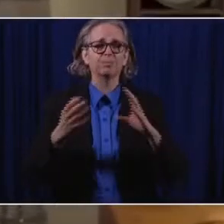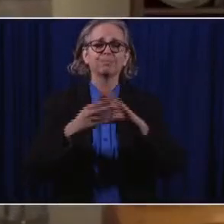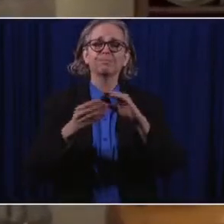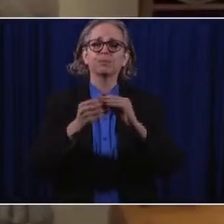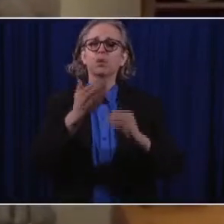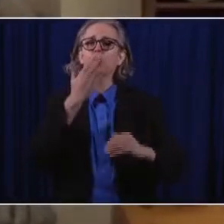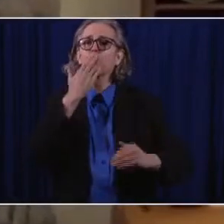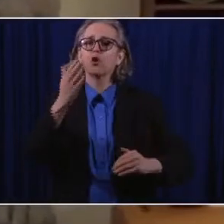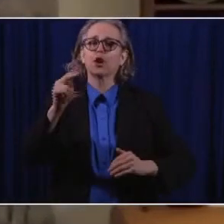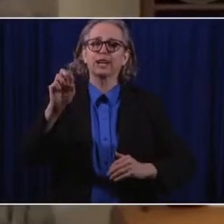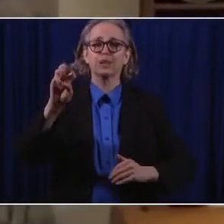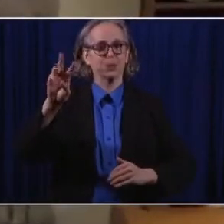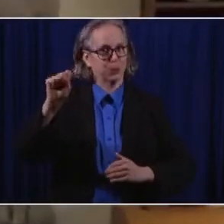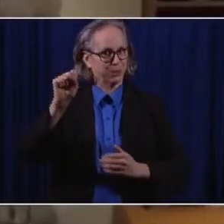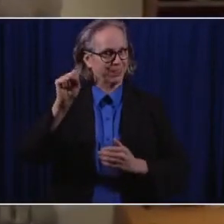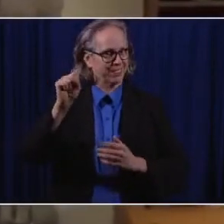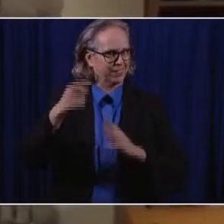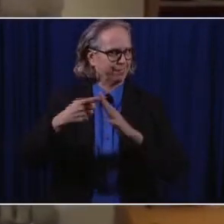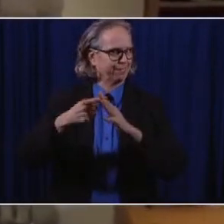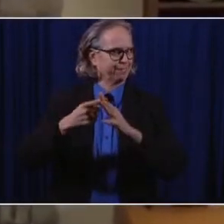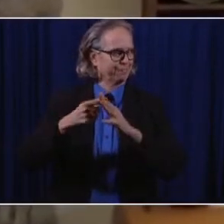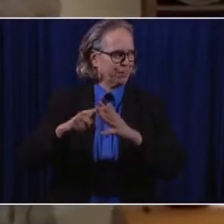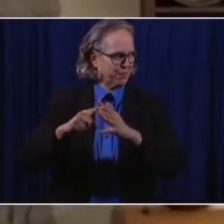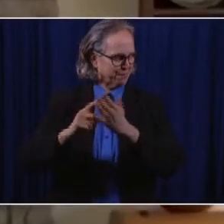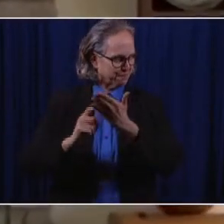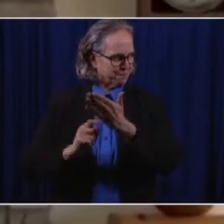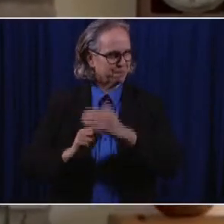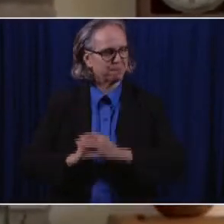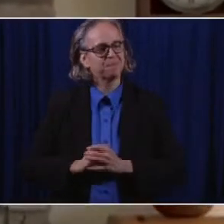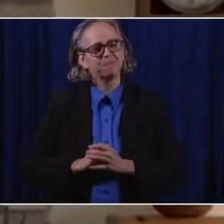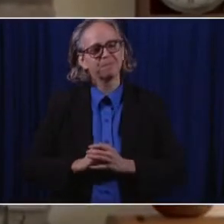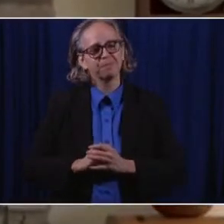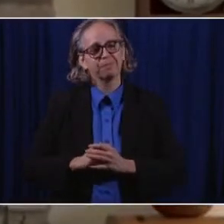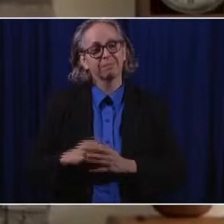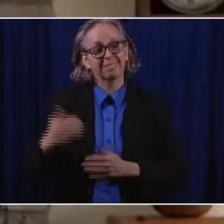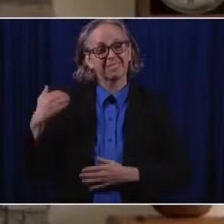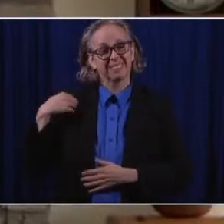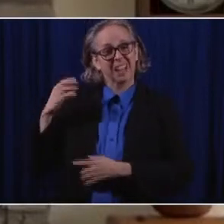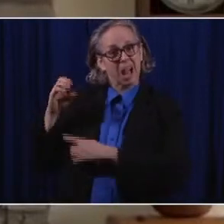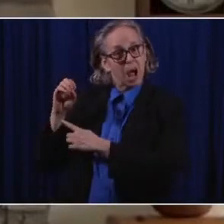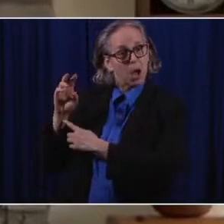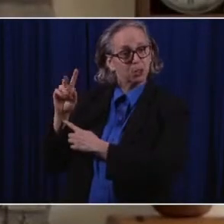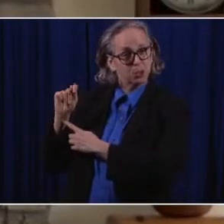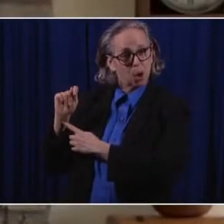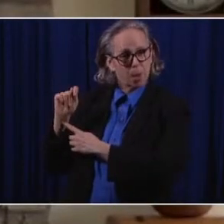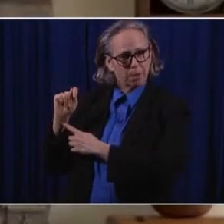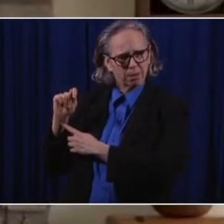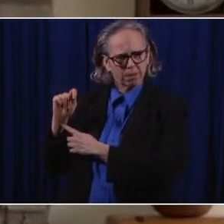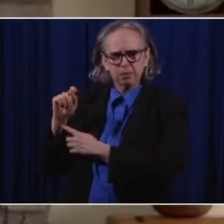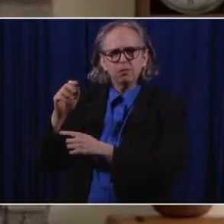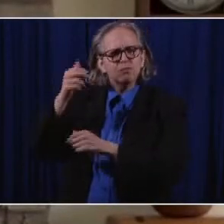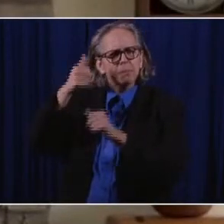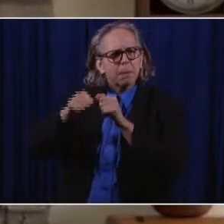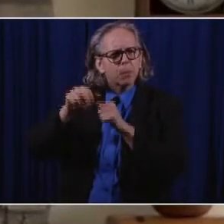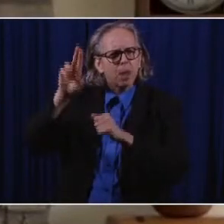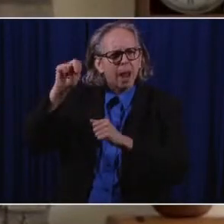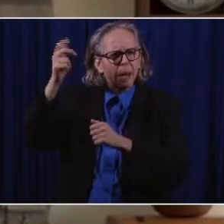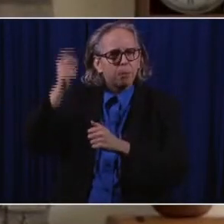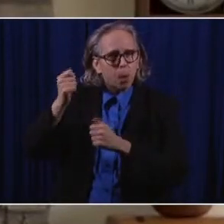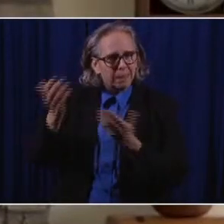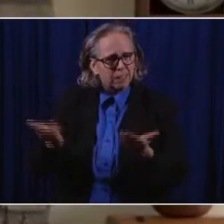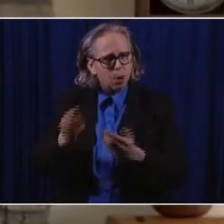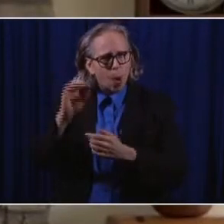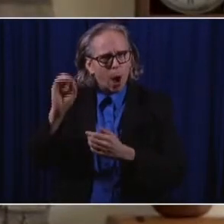several days ago, but the October unemployment in Ohio is down to 5.6%